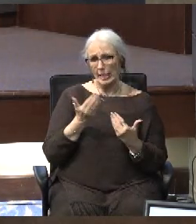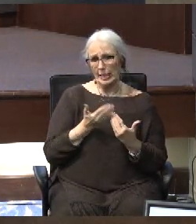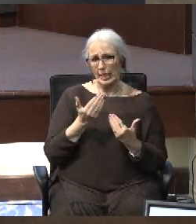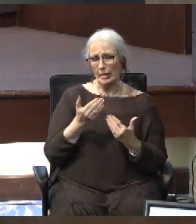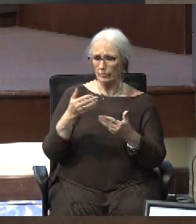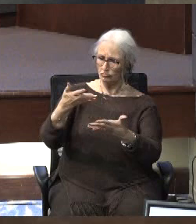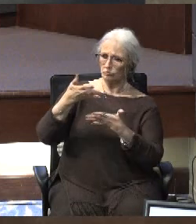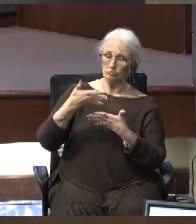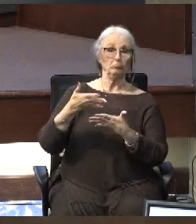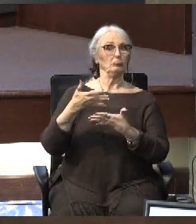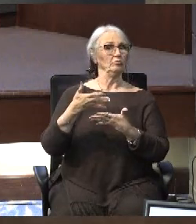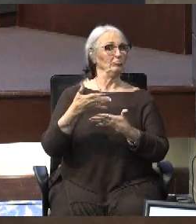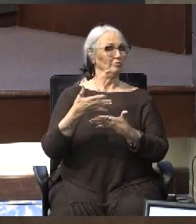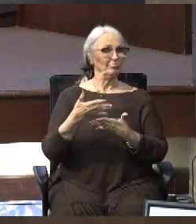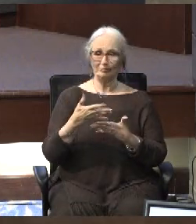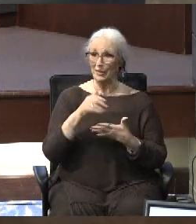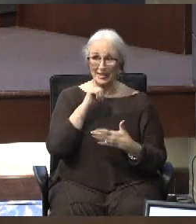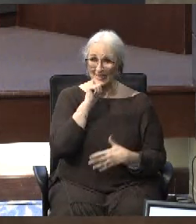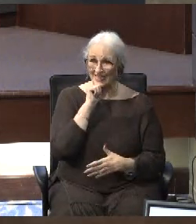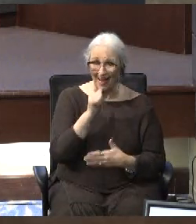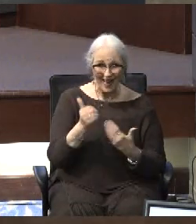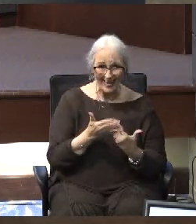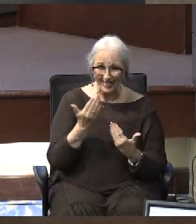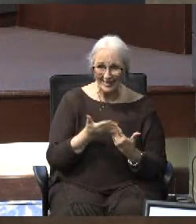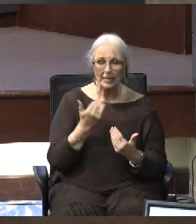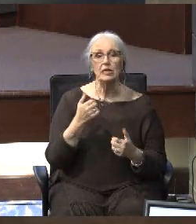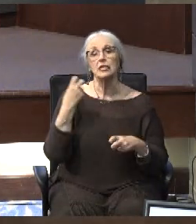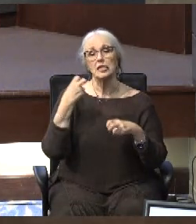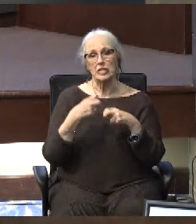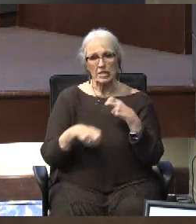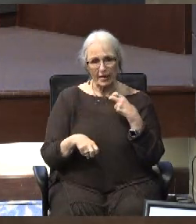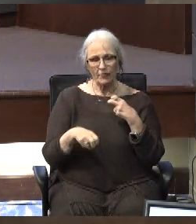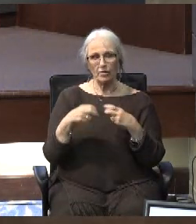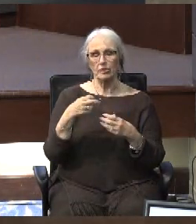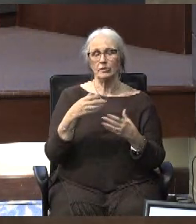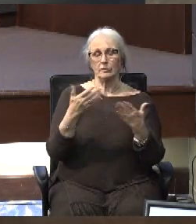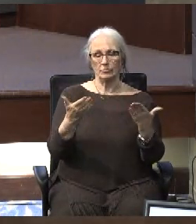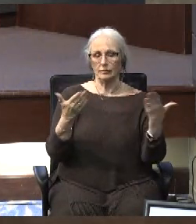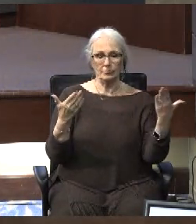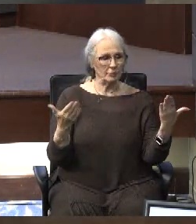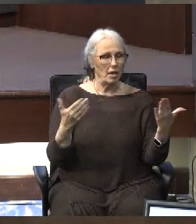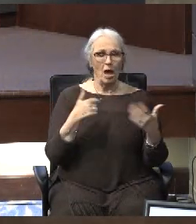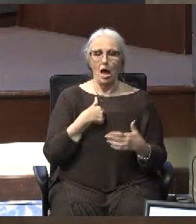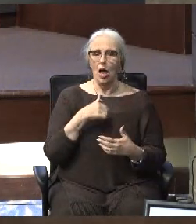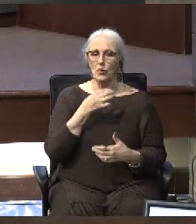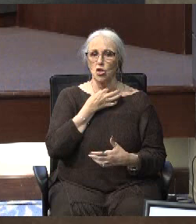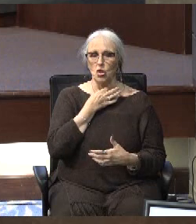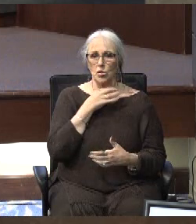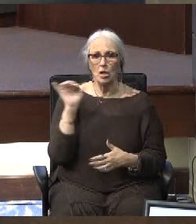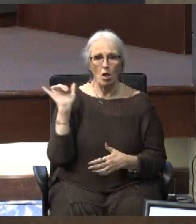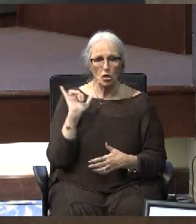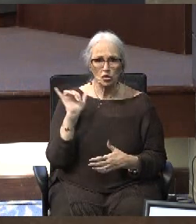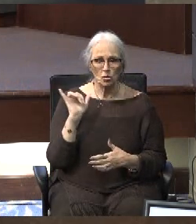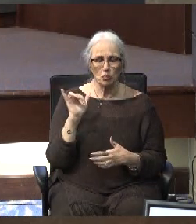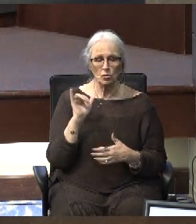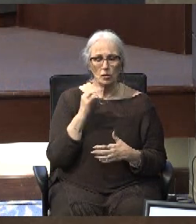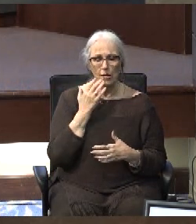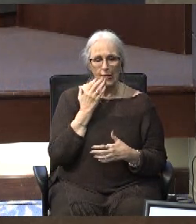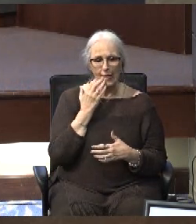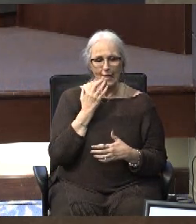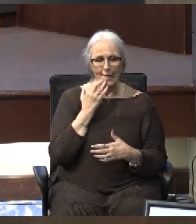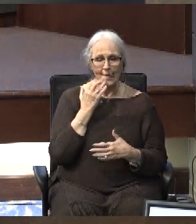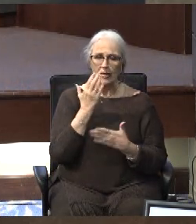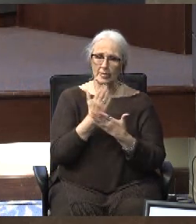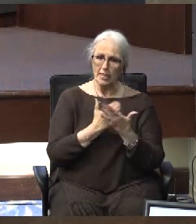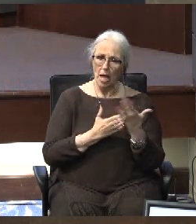compile, and it turns out it isn't. And so if this is difficult to compile, then let me know. But I'd also be curious if